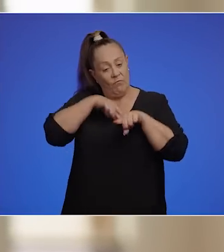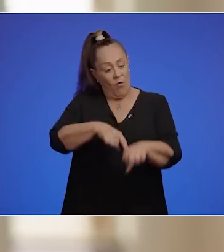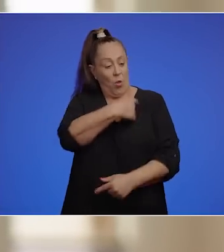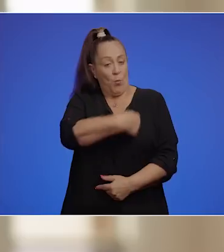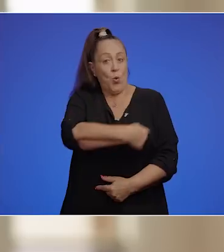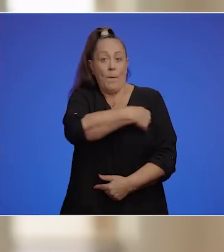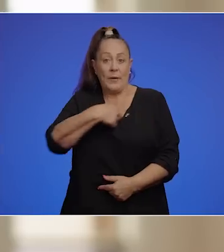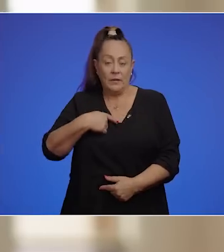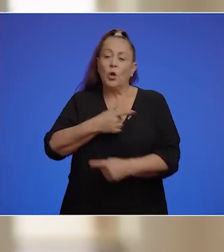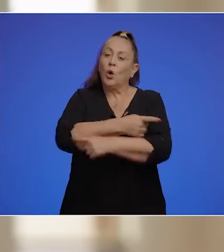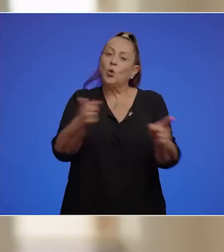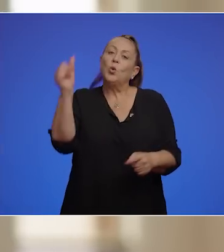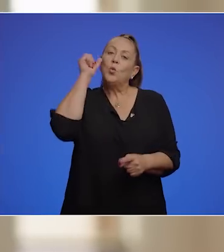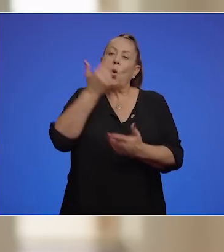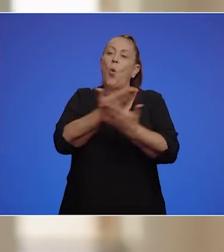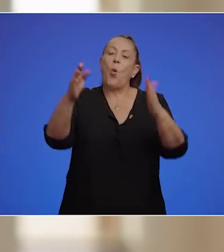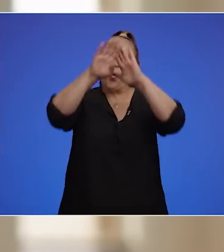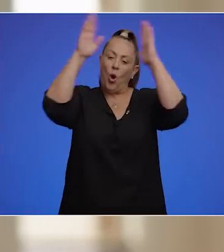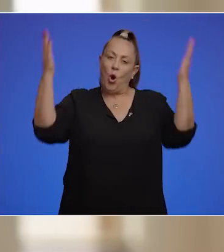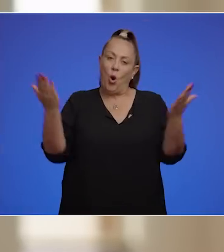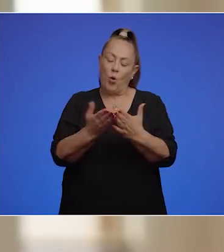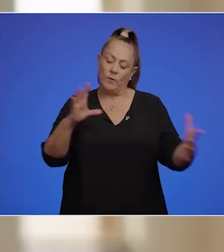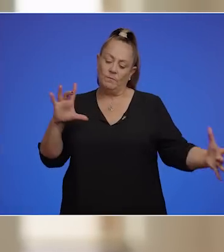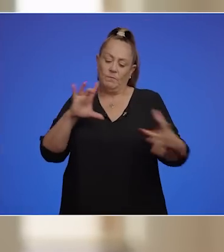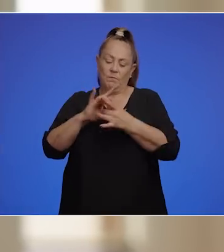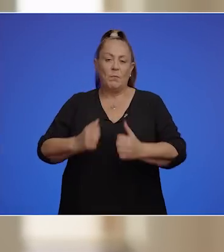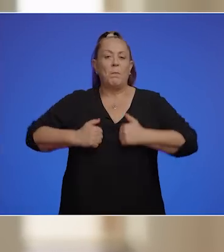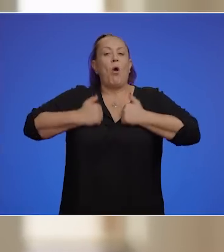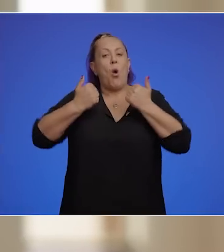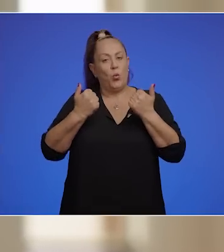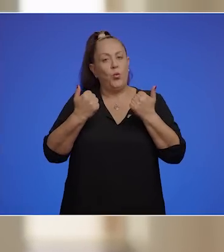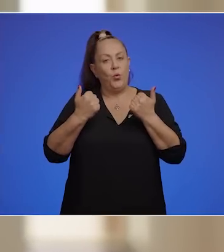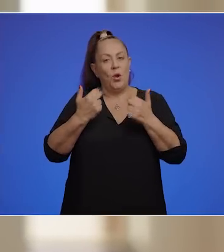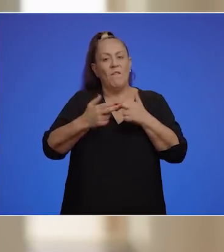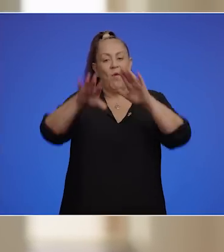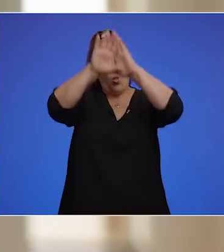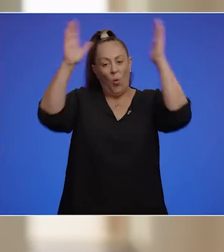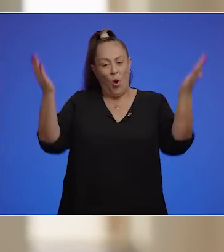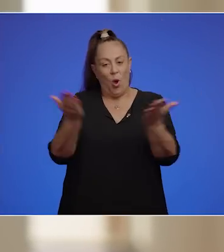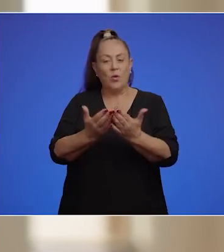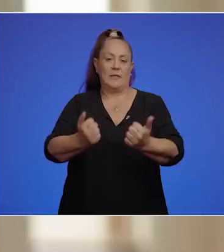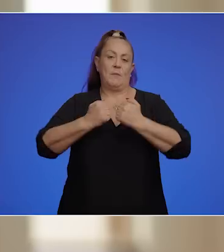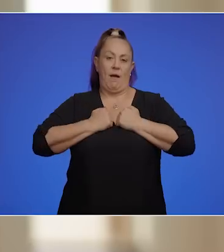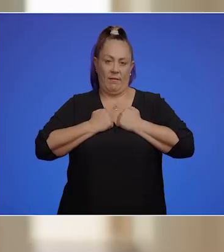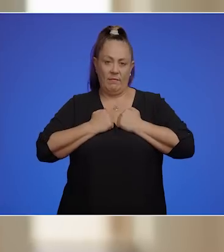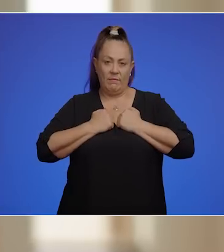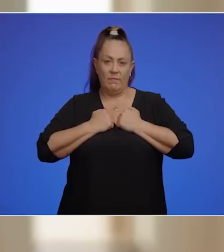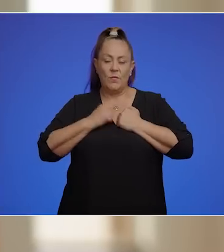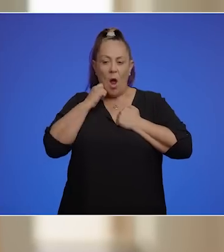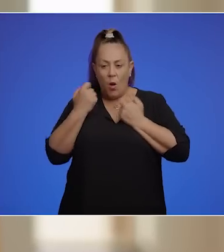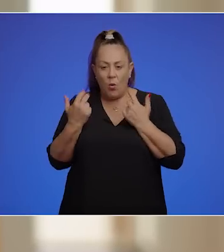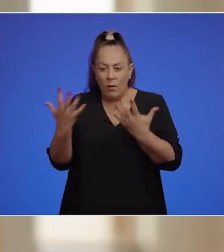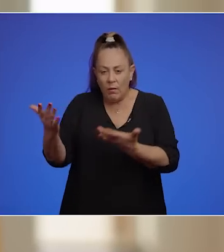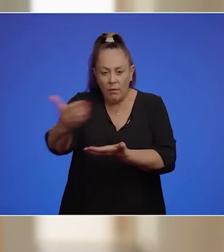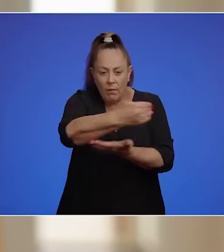my covenant, you of all the nations shall be my very own, for all the earth is mine. I